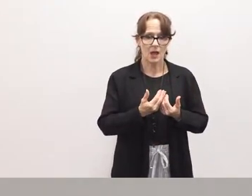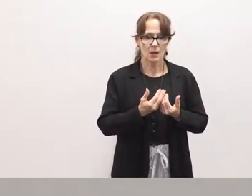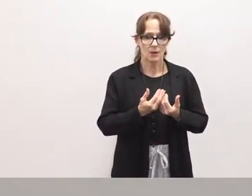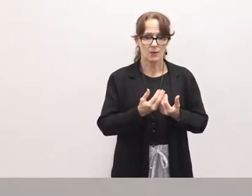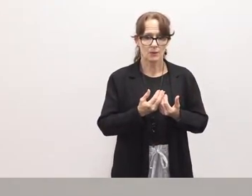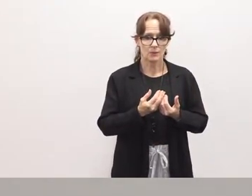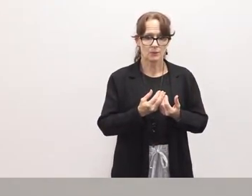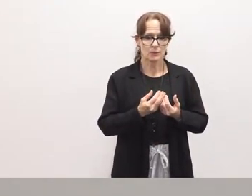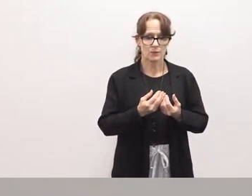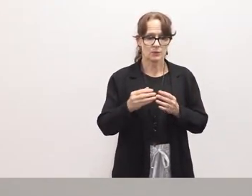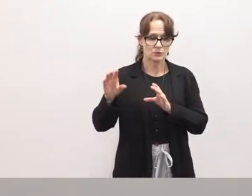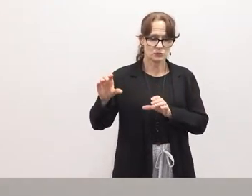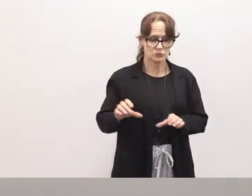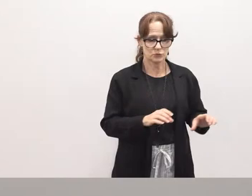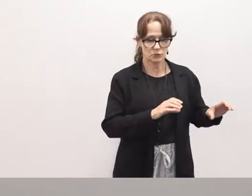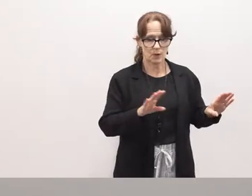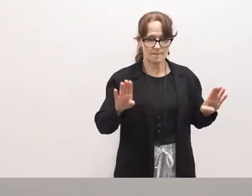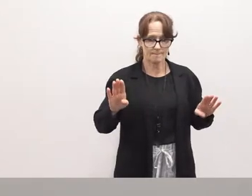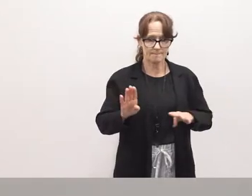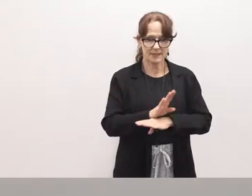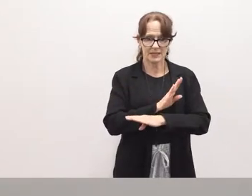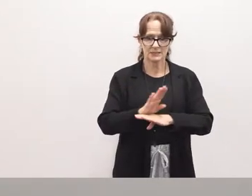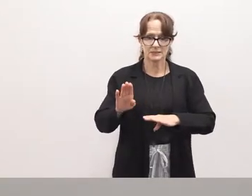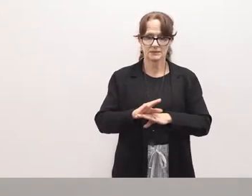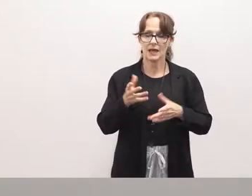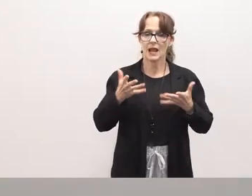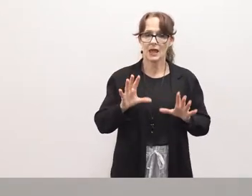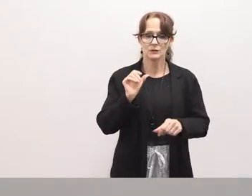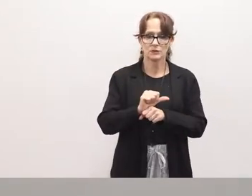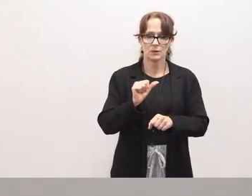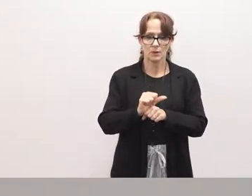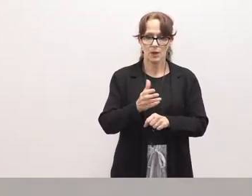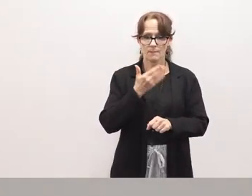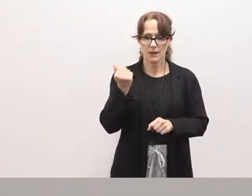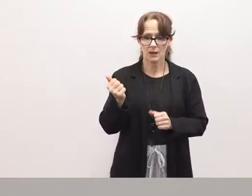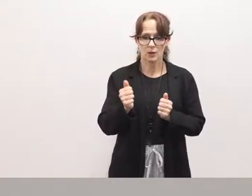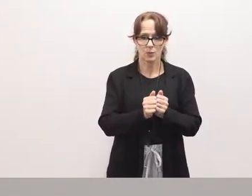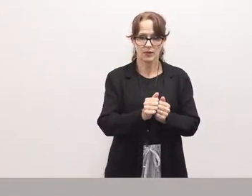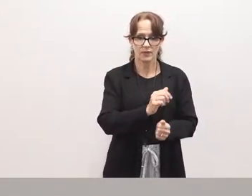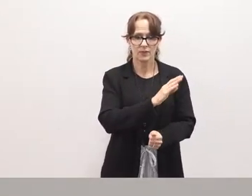business of the district, because it allows us to work better with our board.